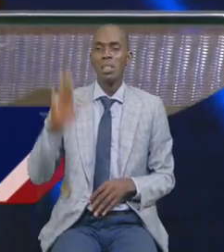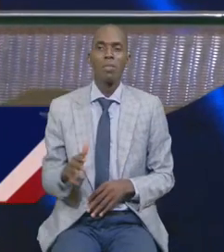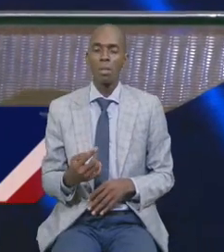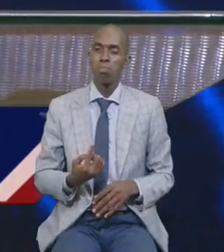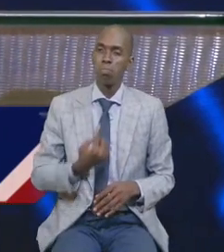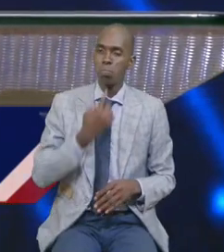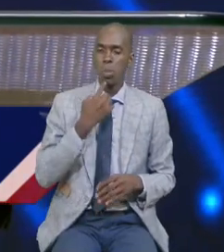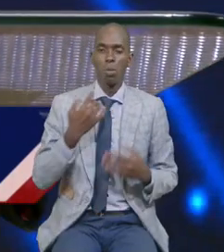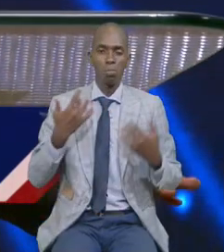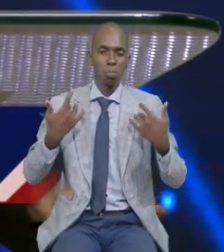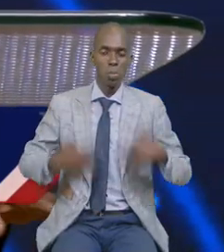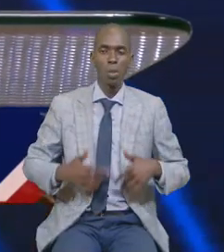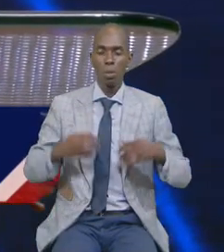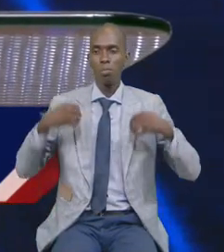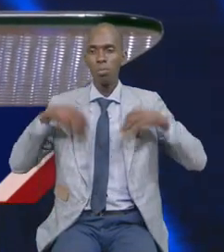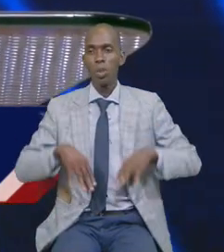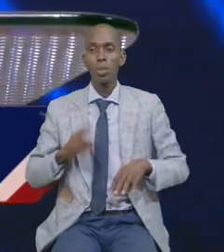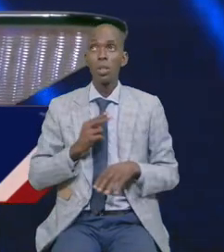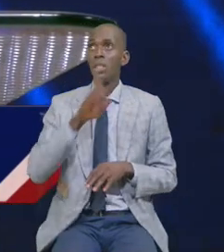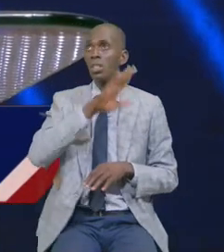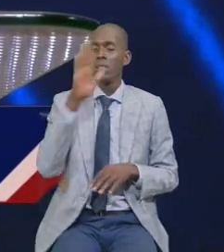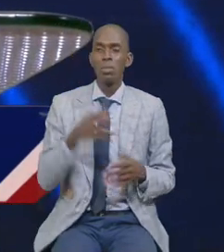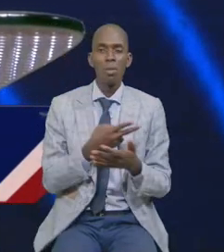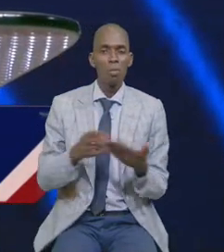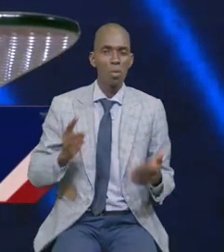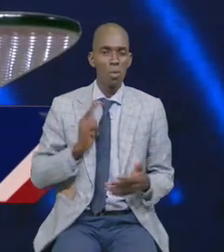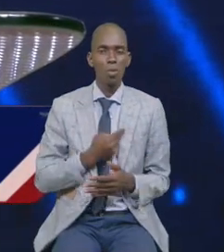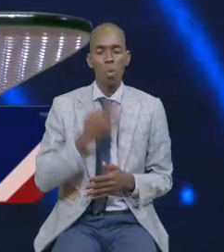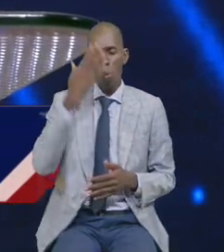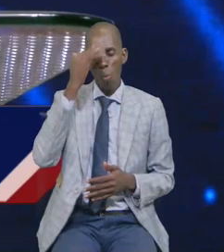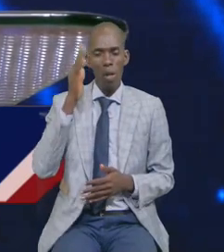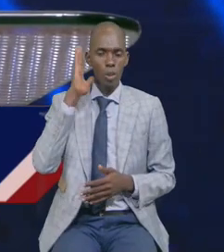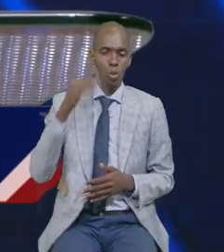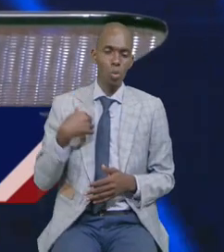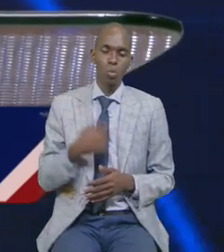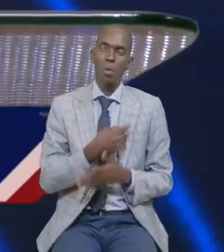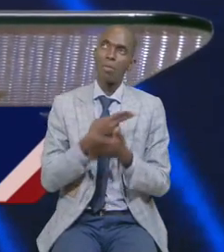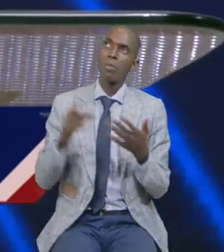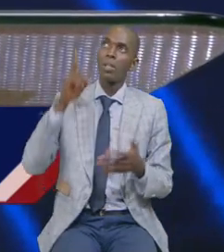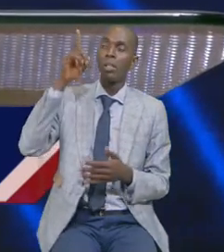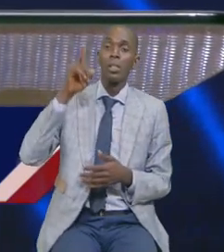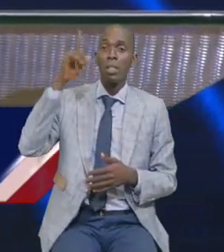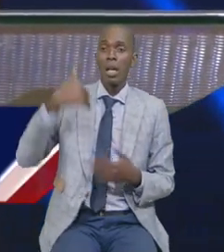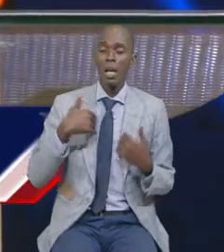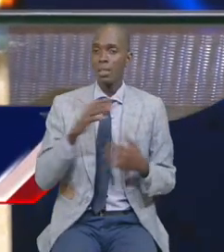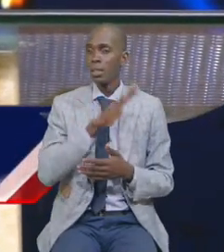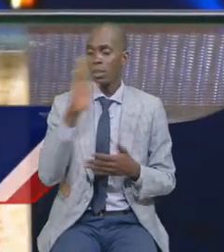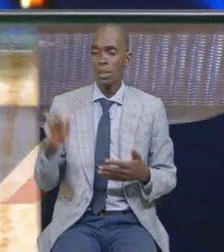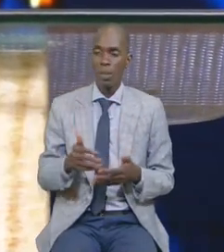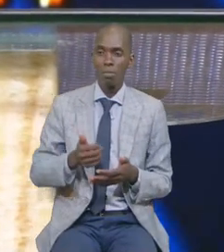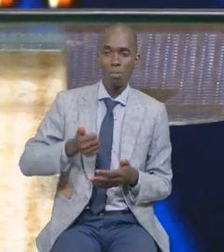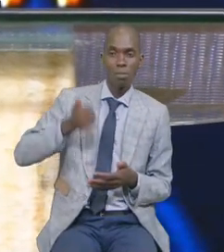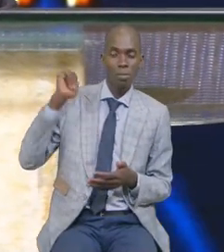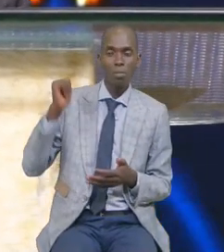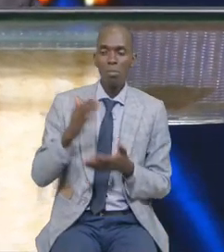disappoint him? He's never failed us. Why should we fail him? And he has never rejected us and